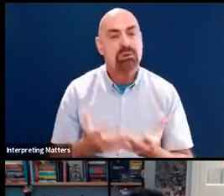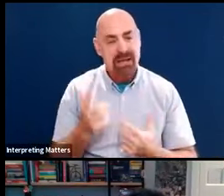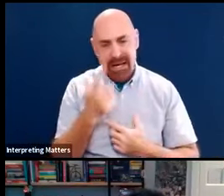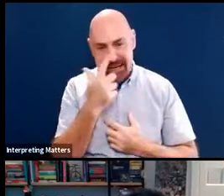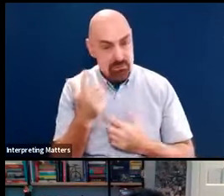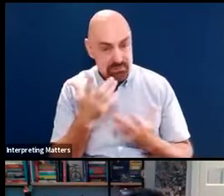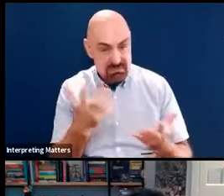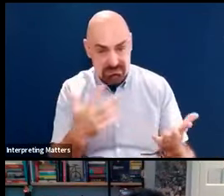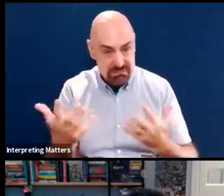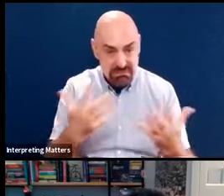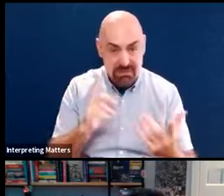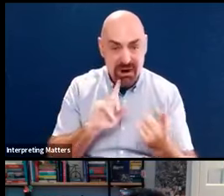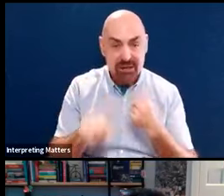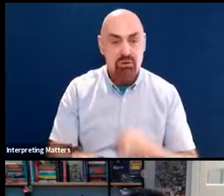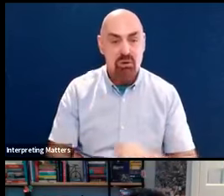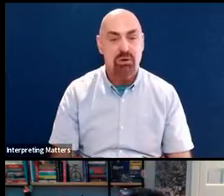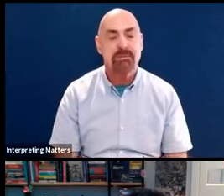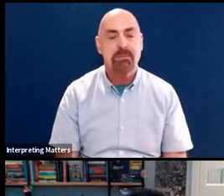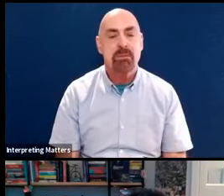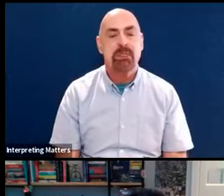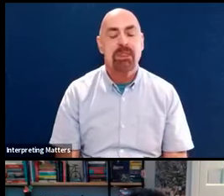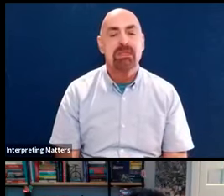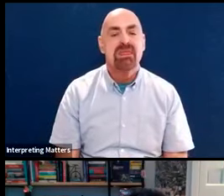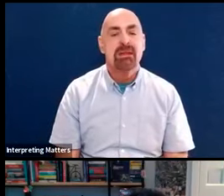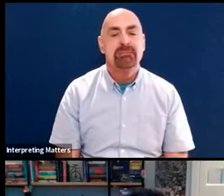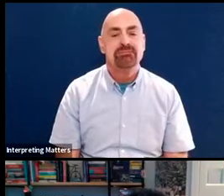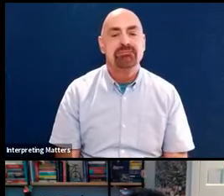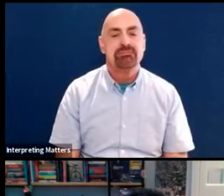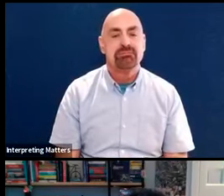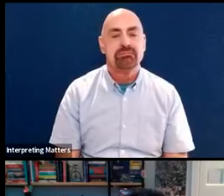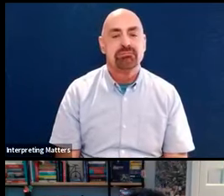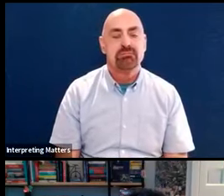question just as a final answer.